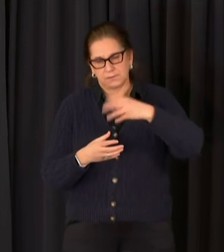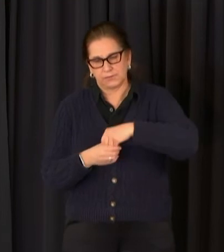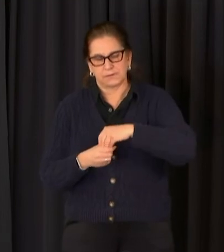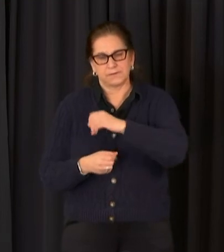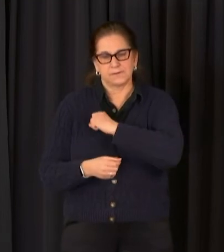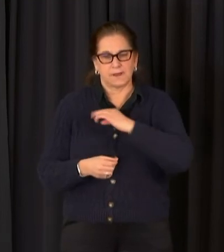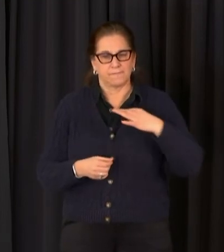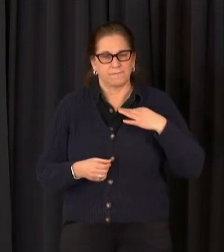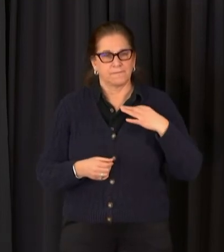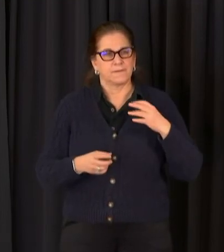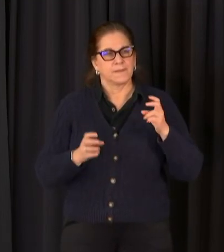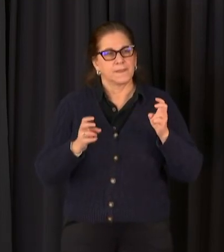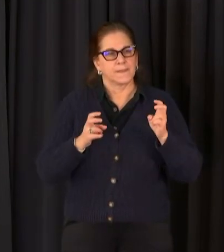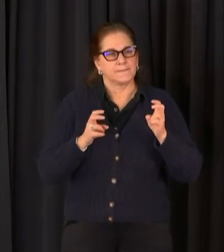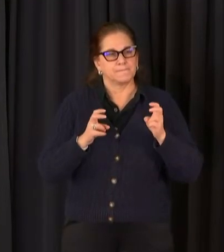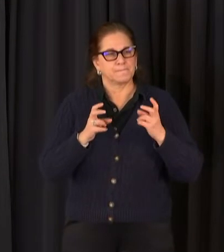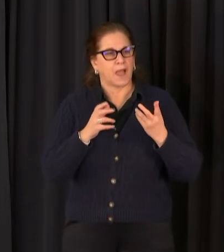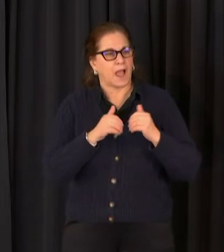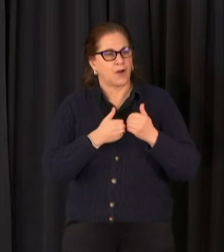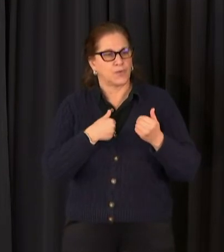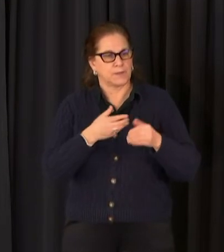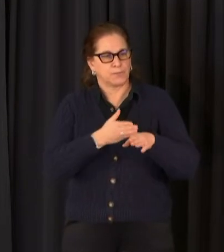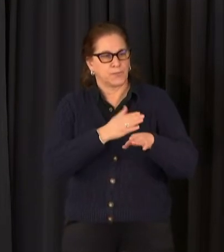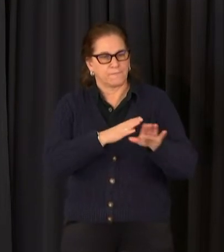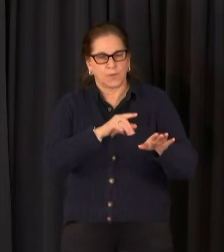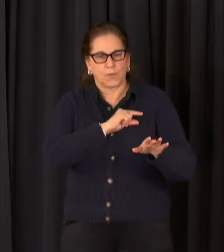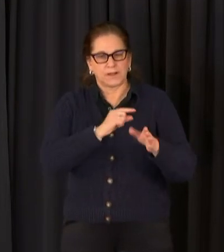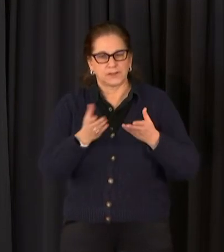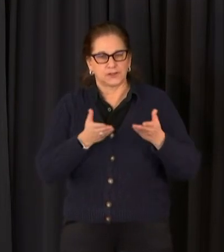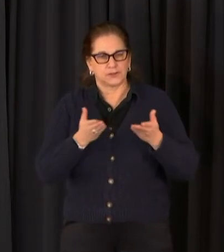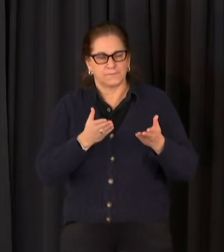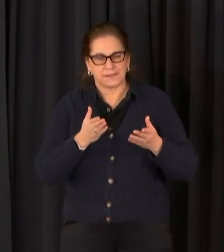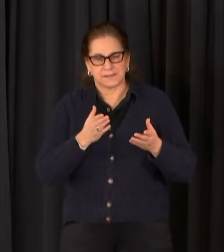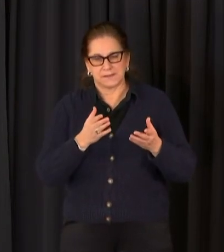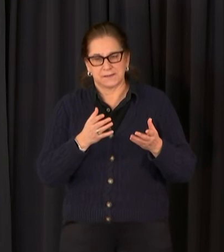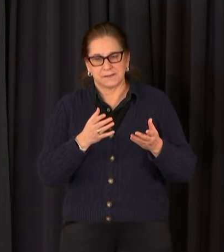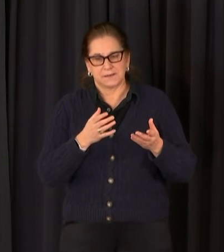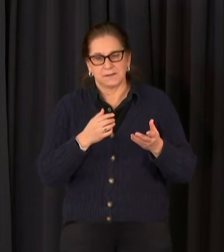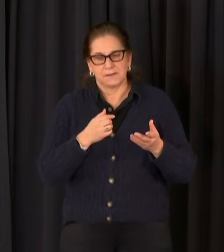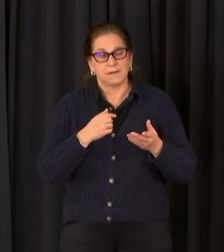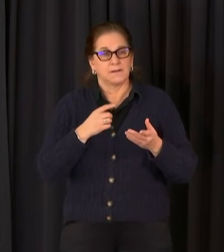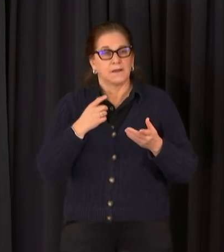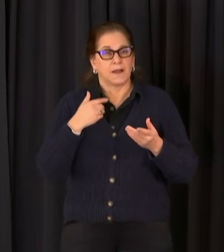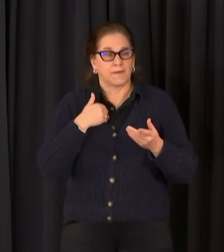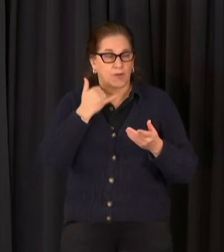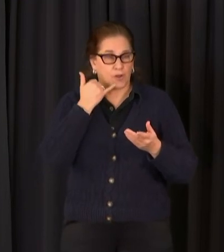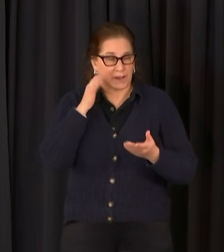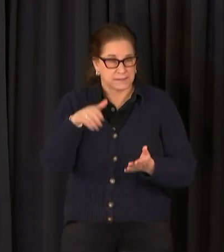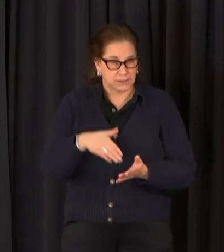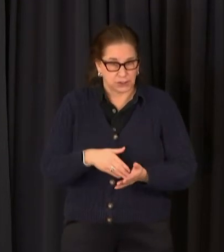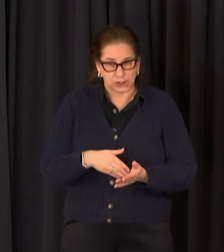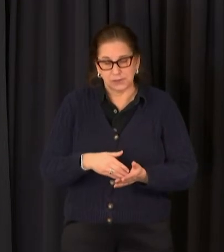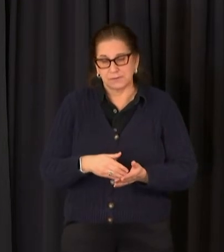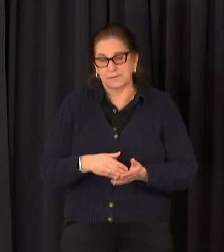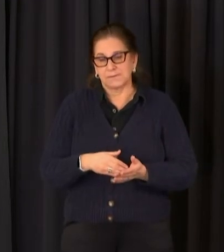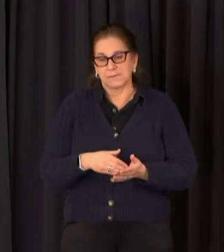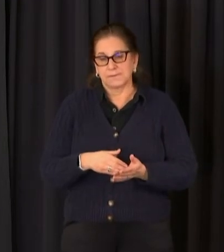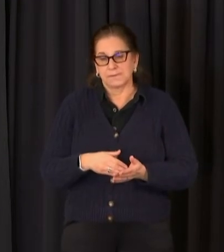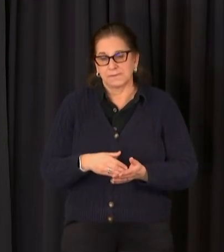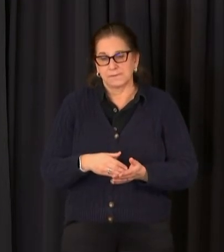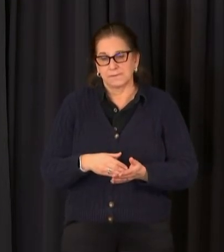our interactions, which we will have a modified contract call center operations on both the 17th and